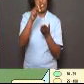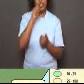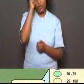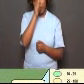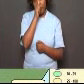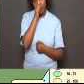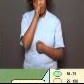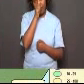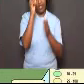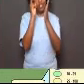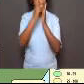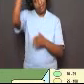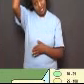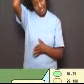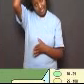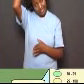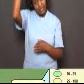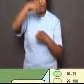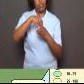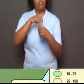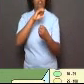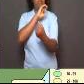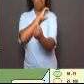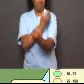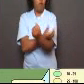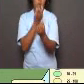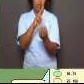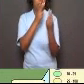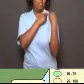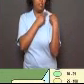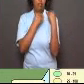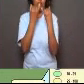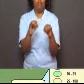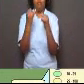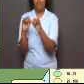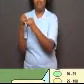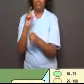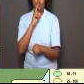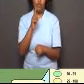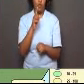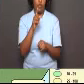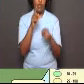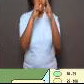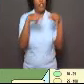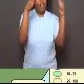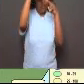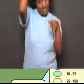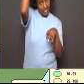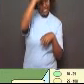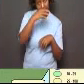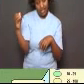of Ethiopia, power is divided between the federal government and